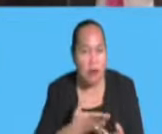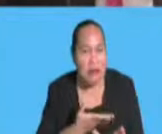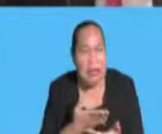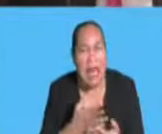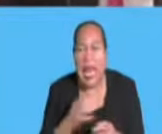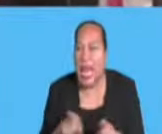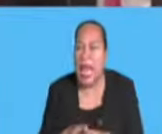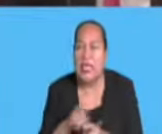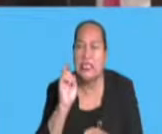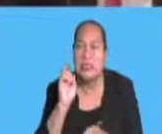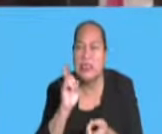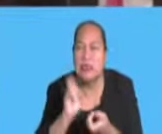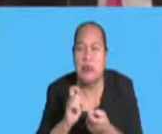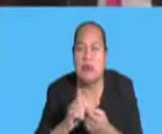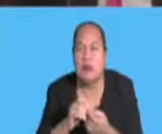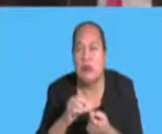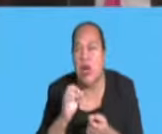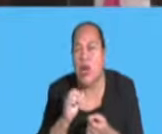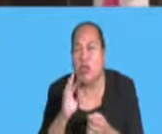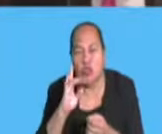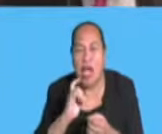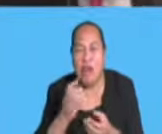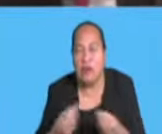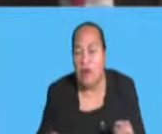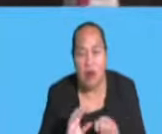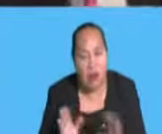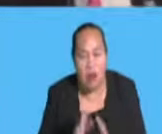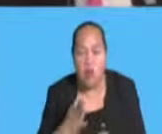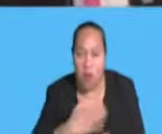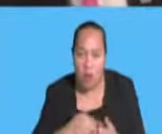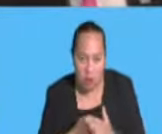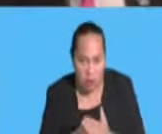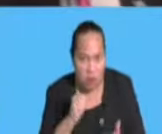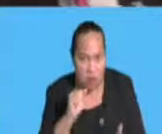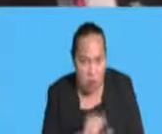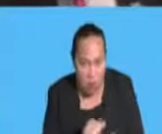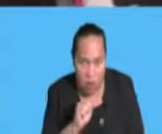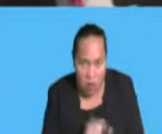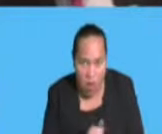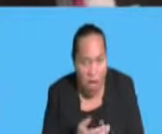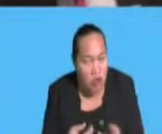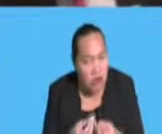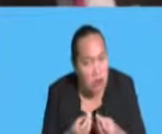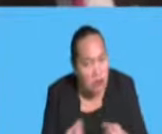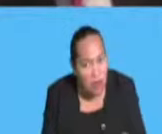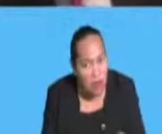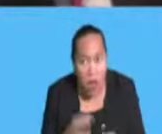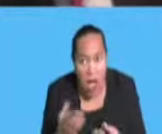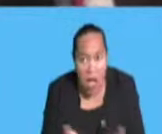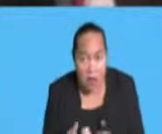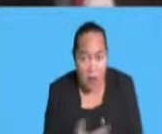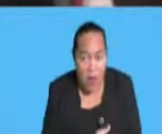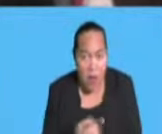solutions. Instead, the rebuilding process has been one where mitigation against future such events